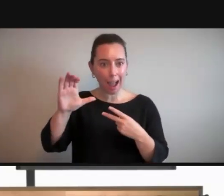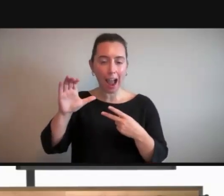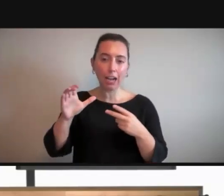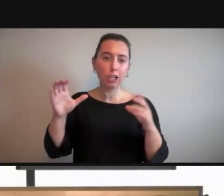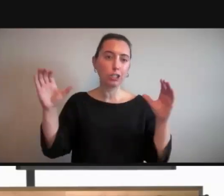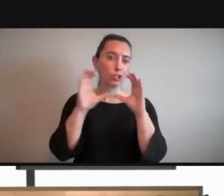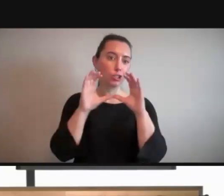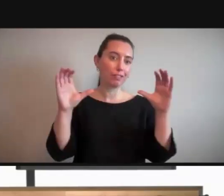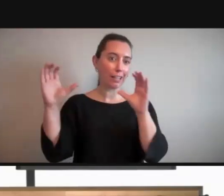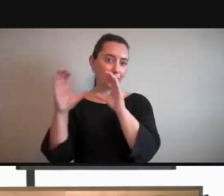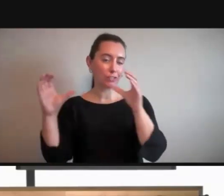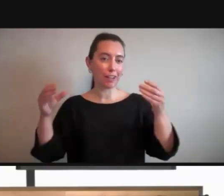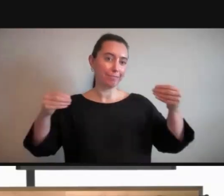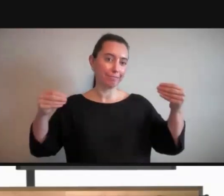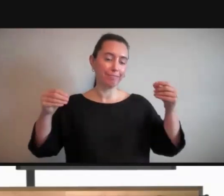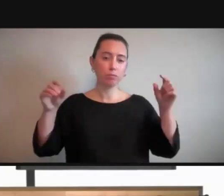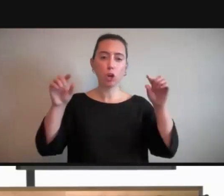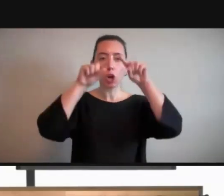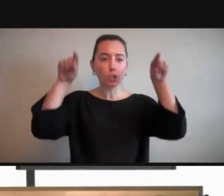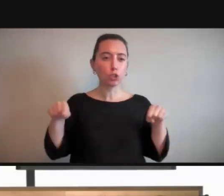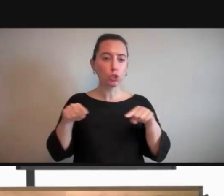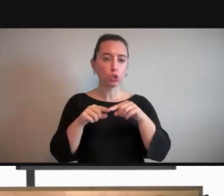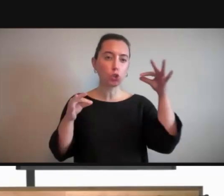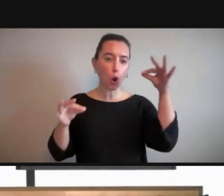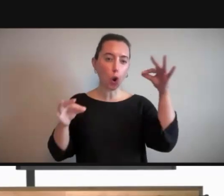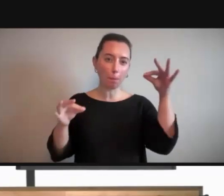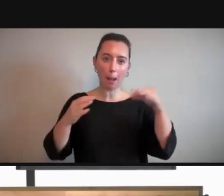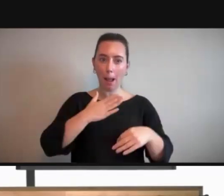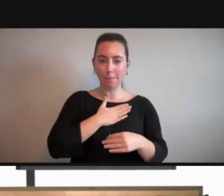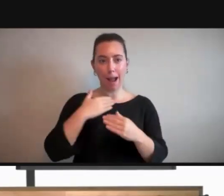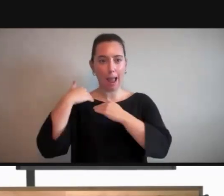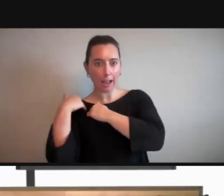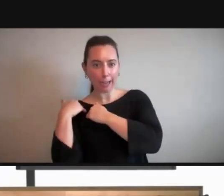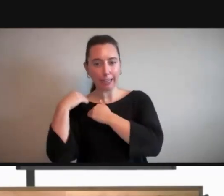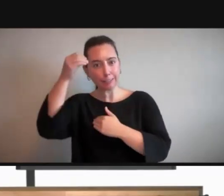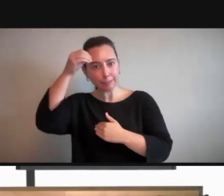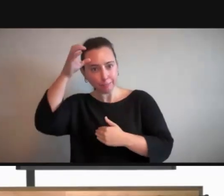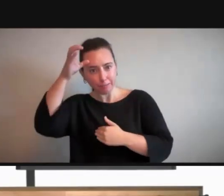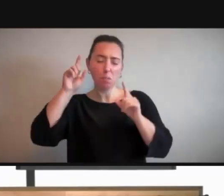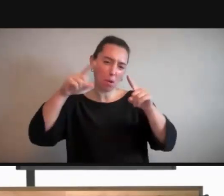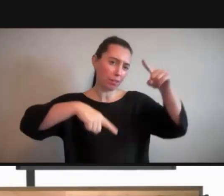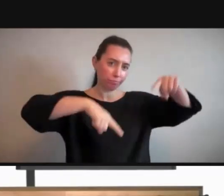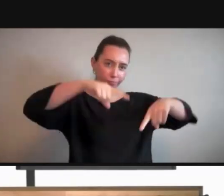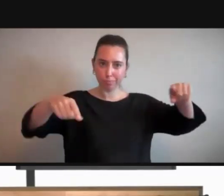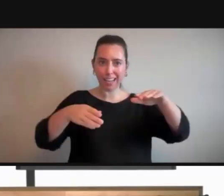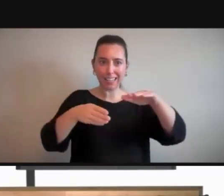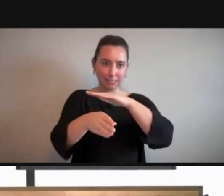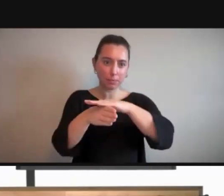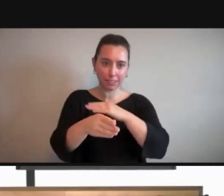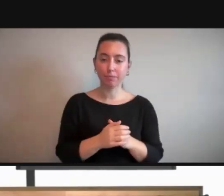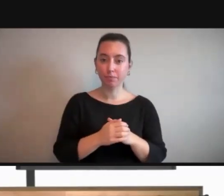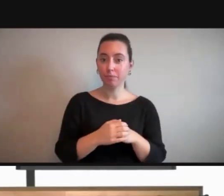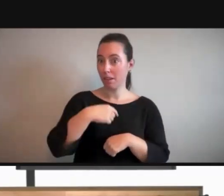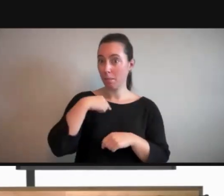document specialist, but I cover all other areas as well. I'm here to talk